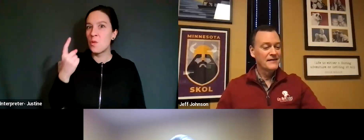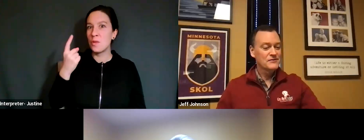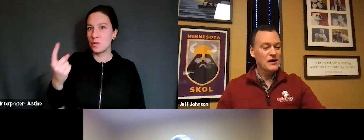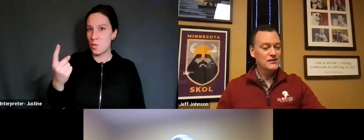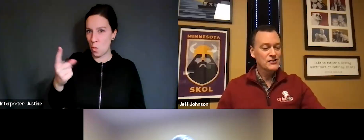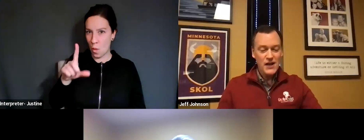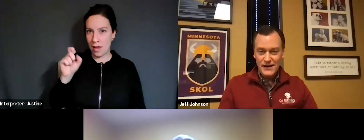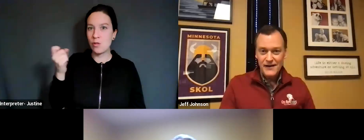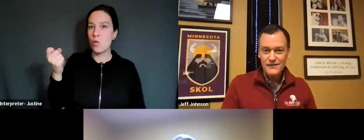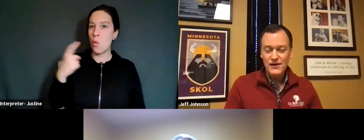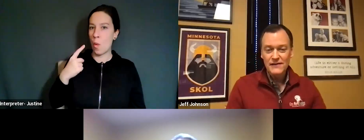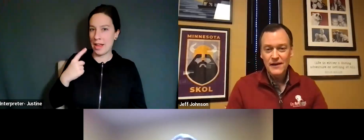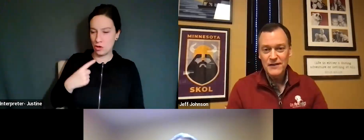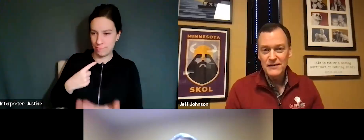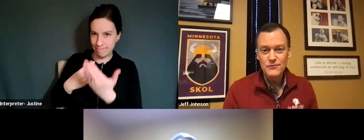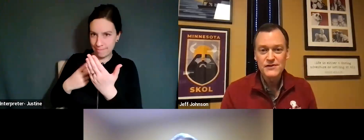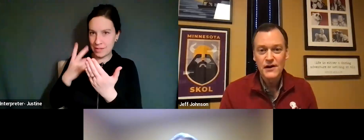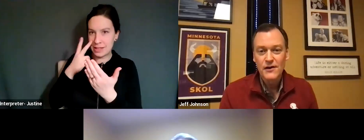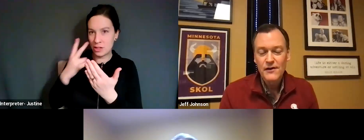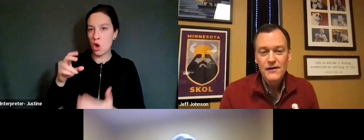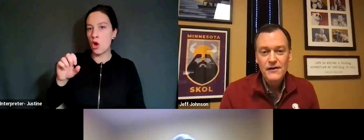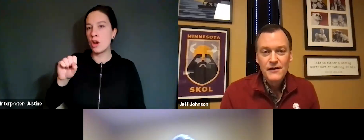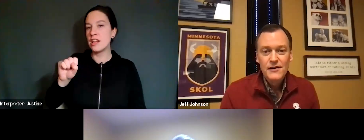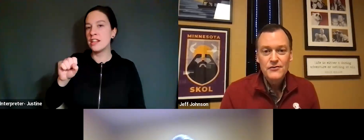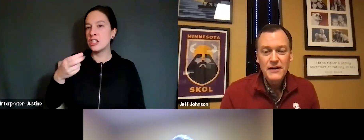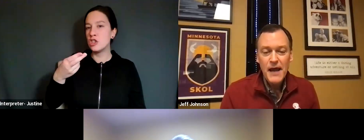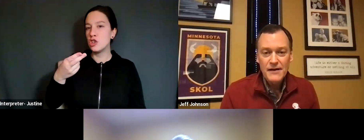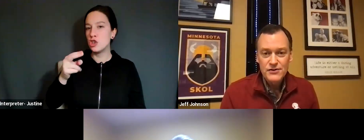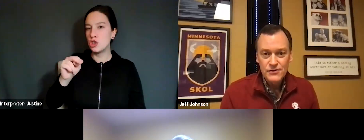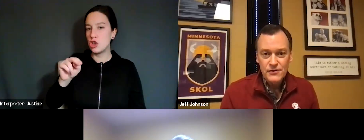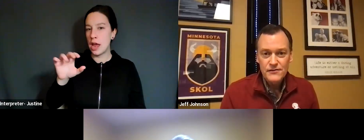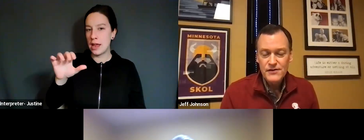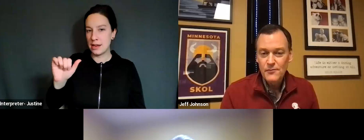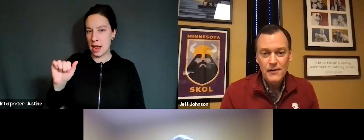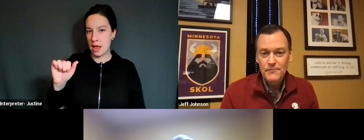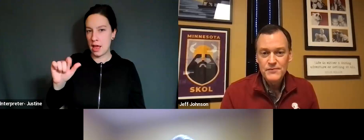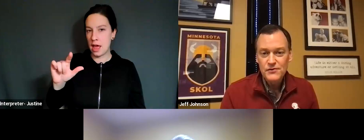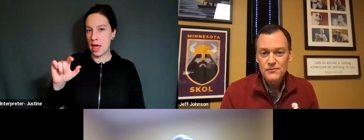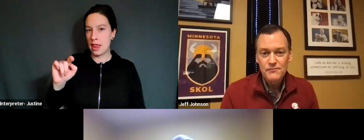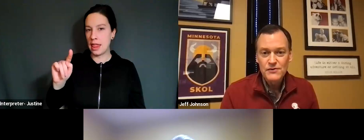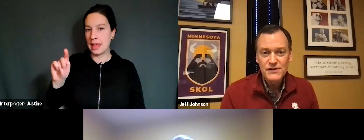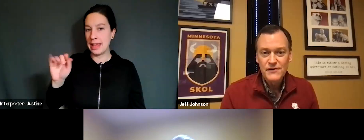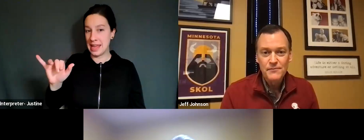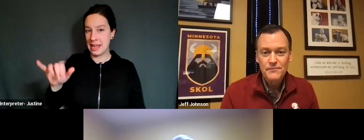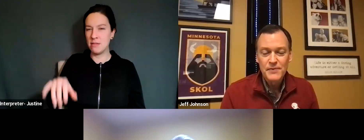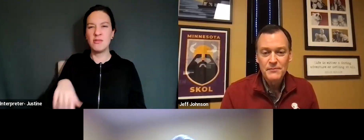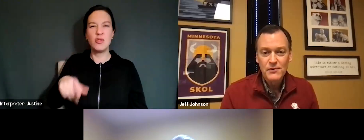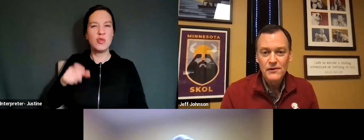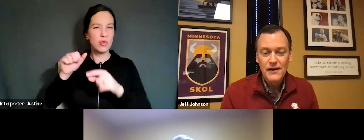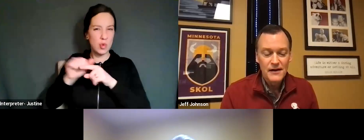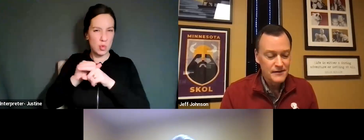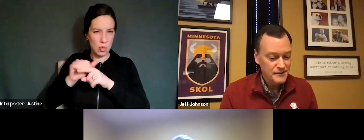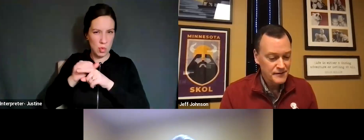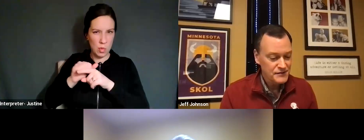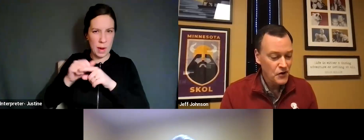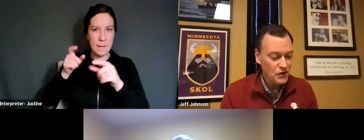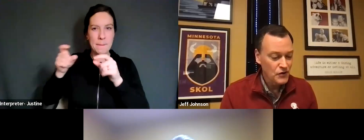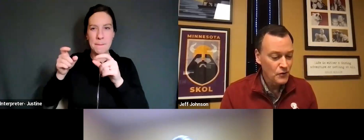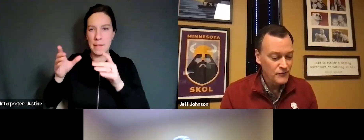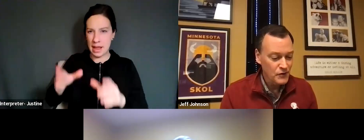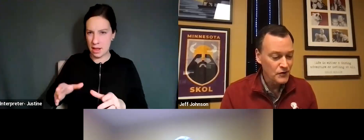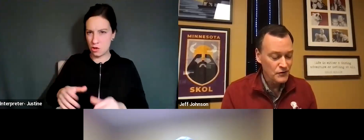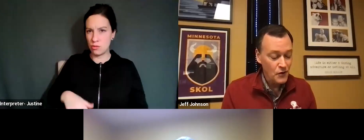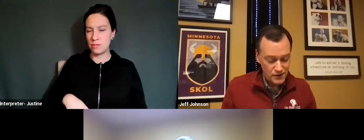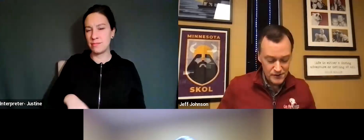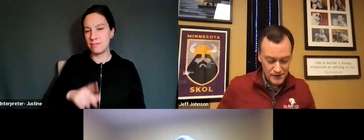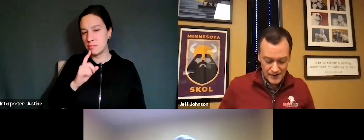and talked to Shenna Lemke, who is our training manager. So I'm sure most of the people on this call know